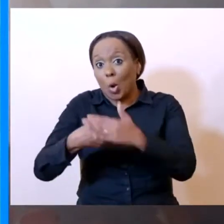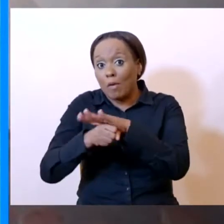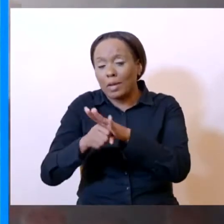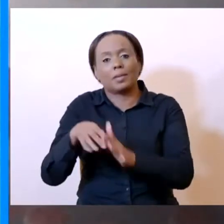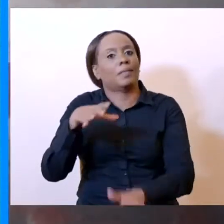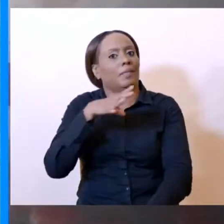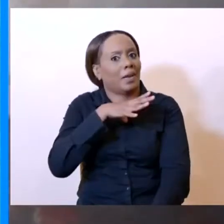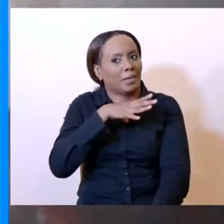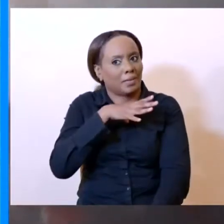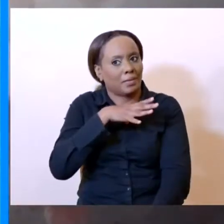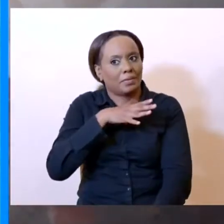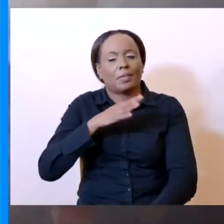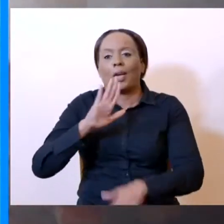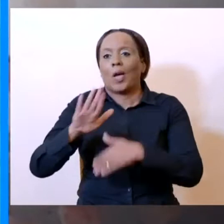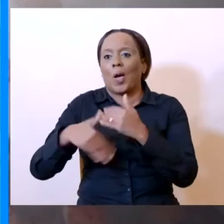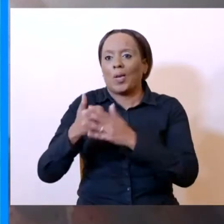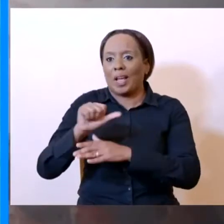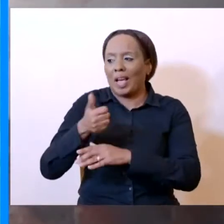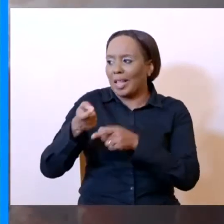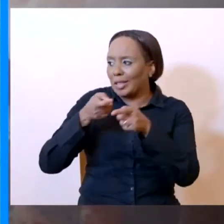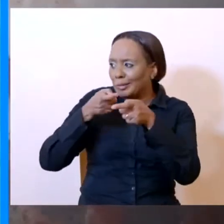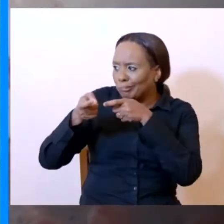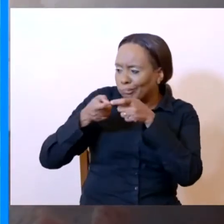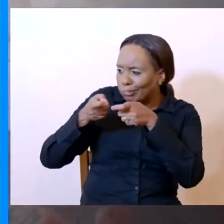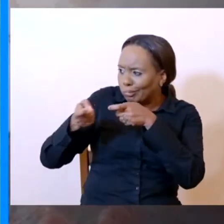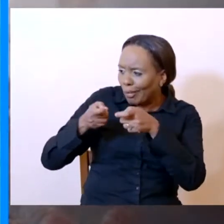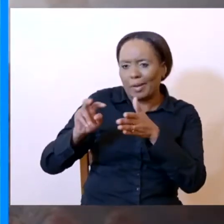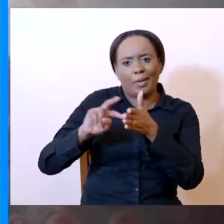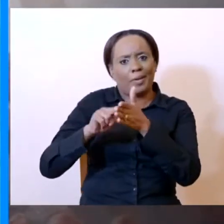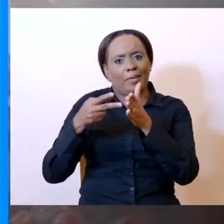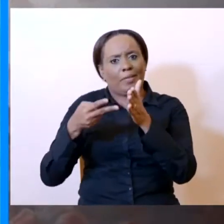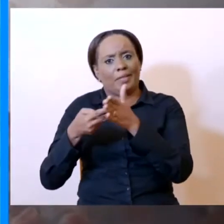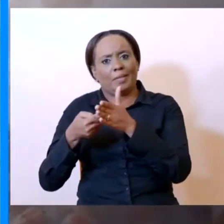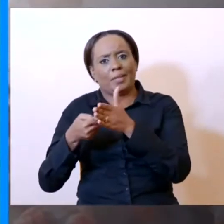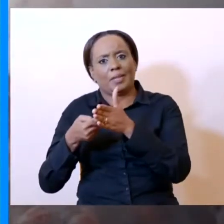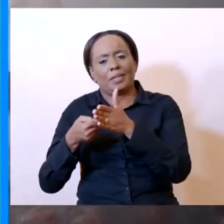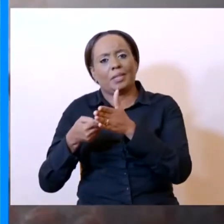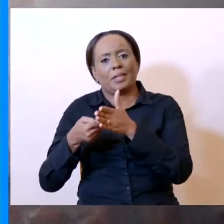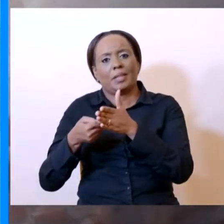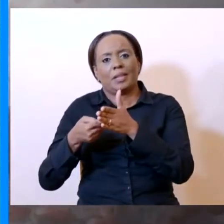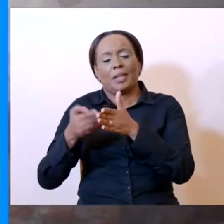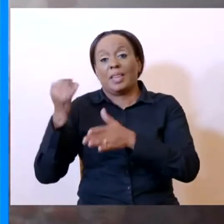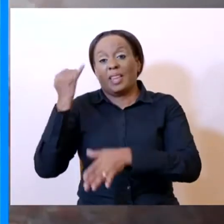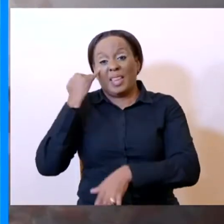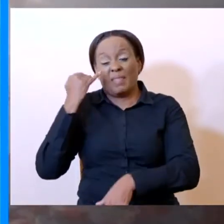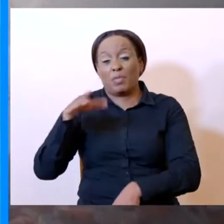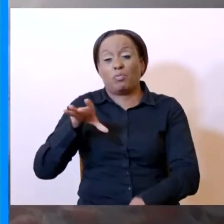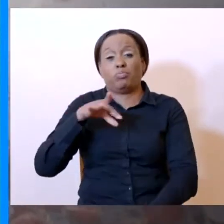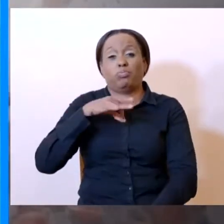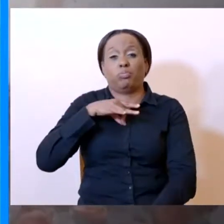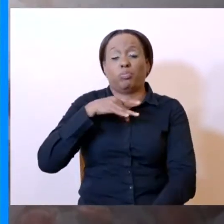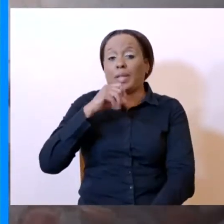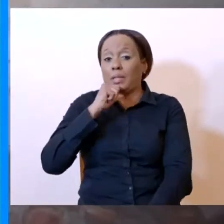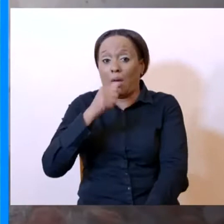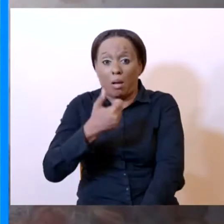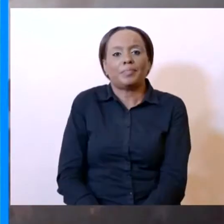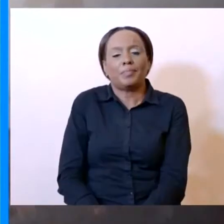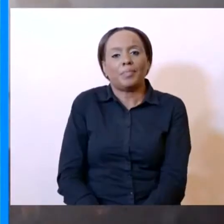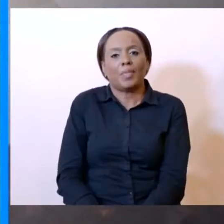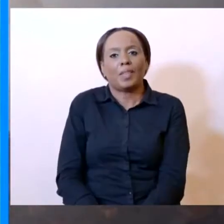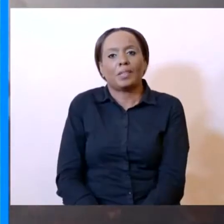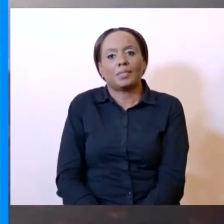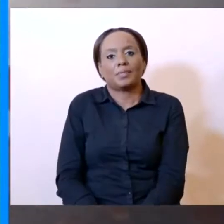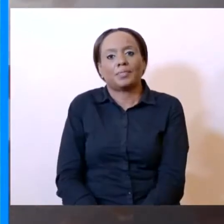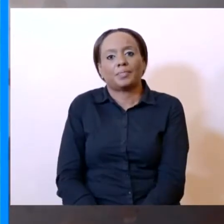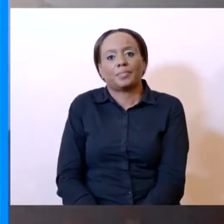are controlled, because it reduces the likelihood that you will have a severe outcome if you were to contract COVID-19.